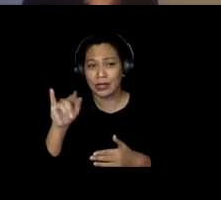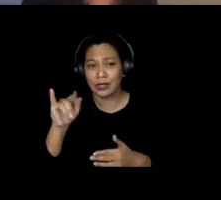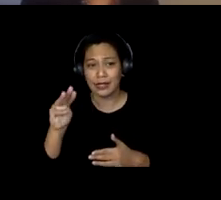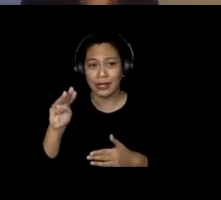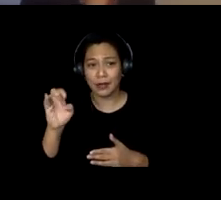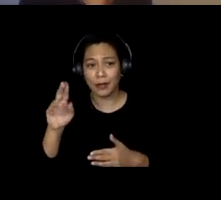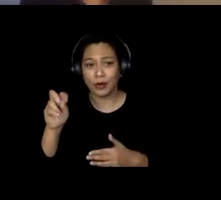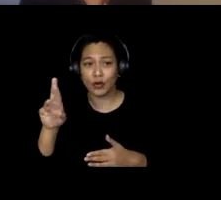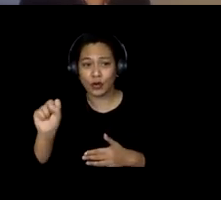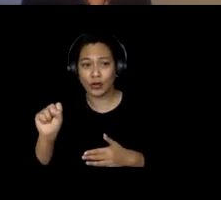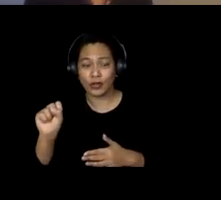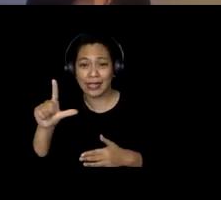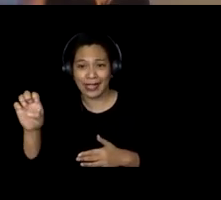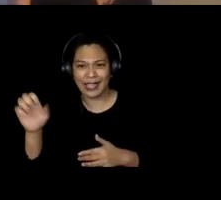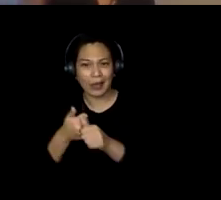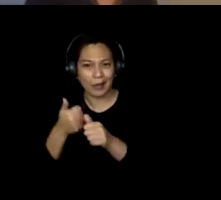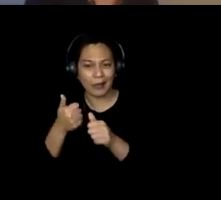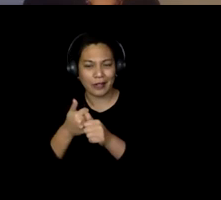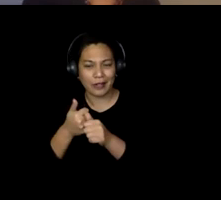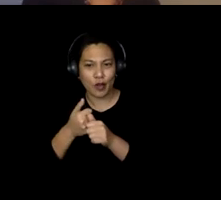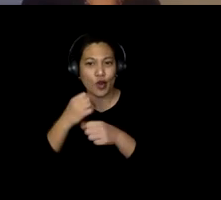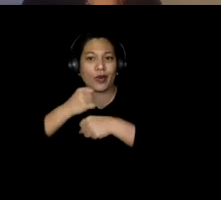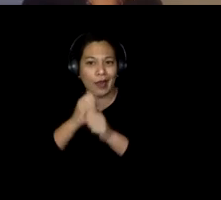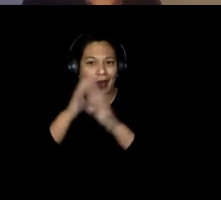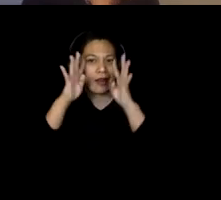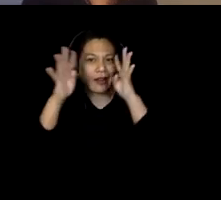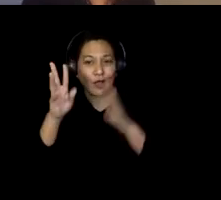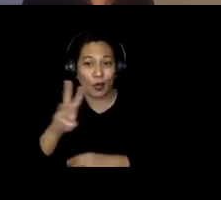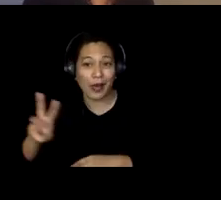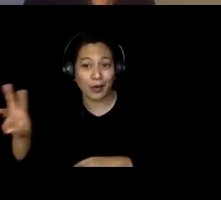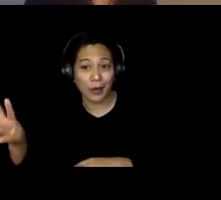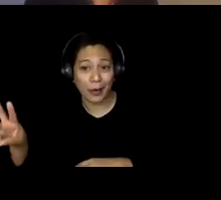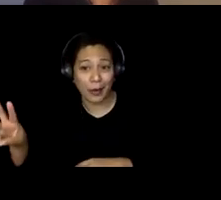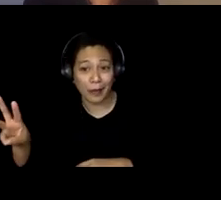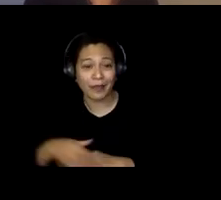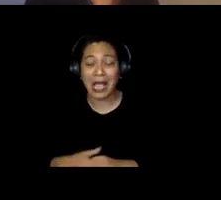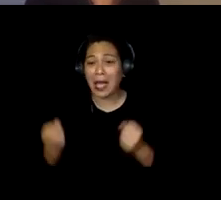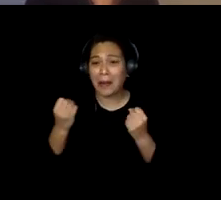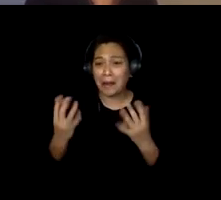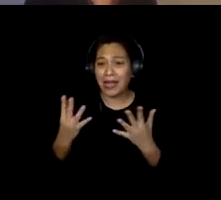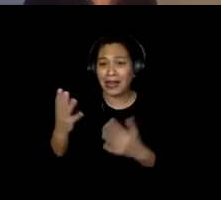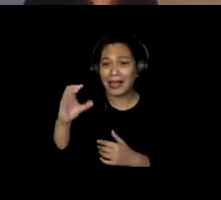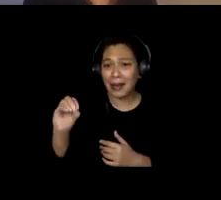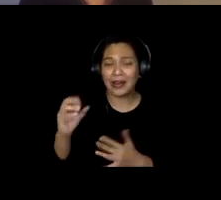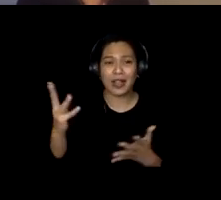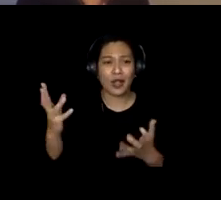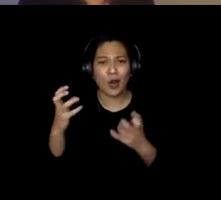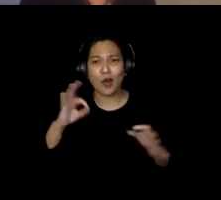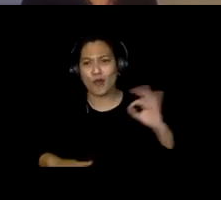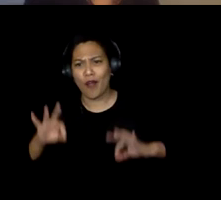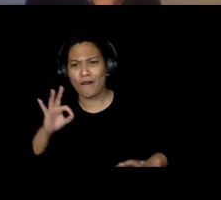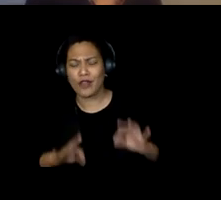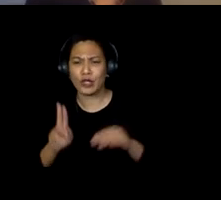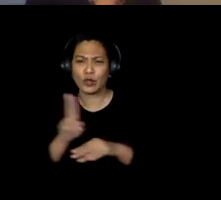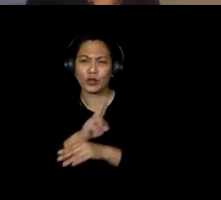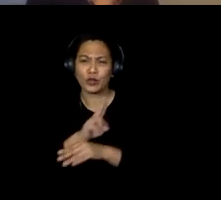Web that we are all using right now. And he gave it to the world for free. Many, many companies, of course, want to make profits off of the